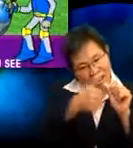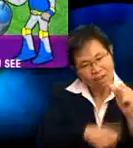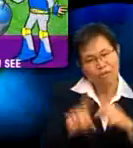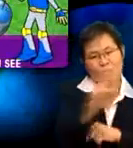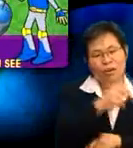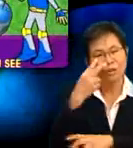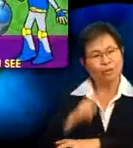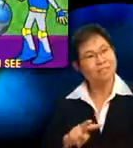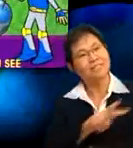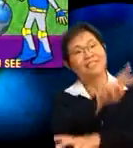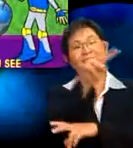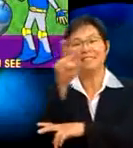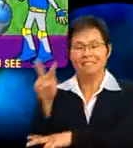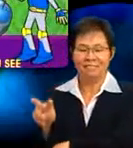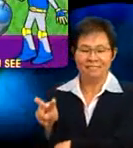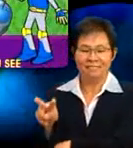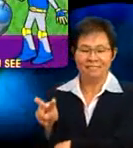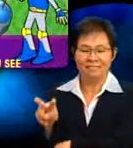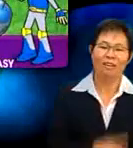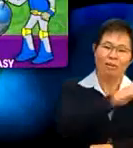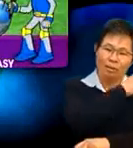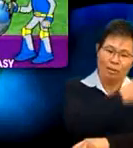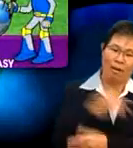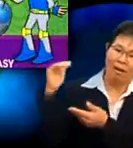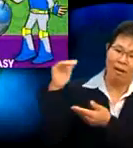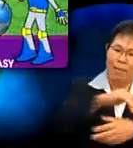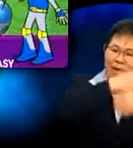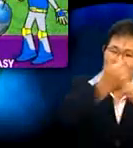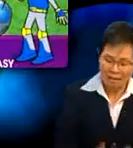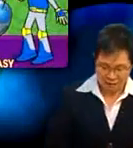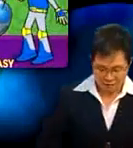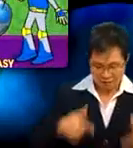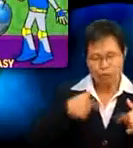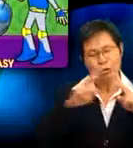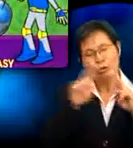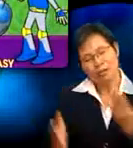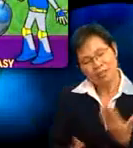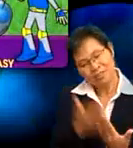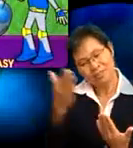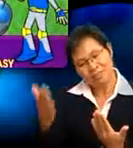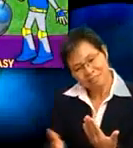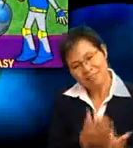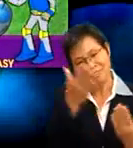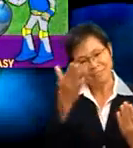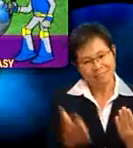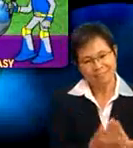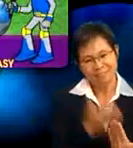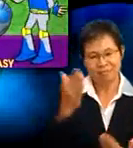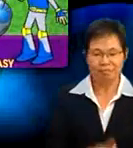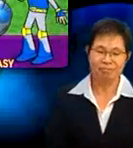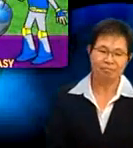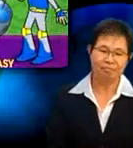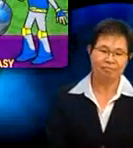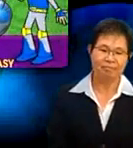electricity, everywhere you see, your power supply makes life so